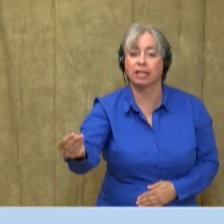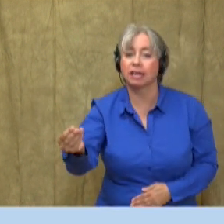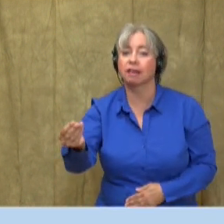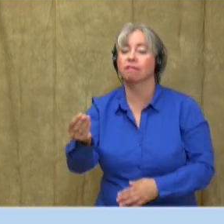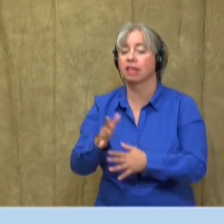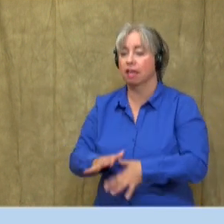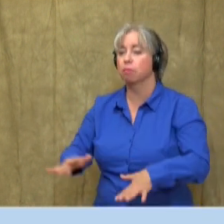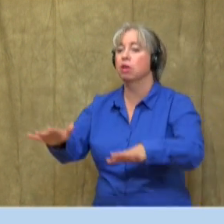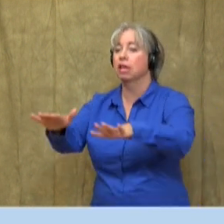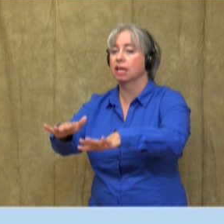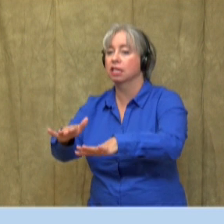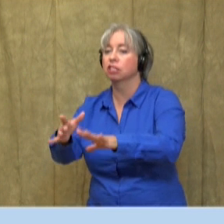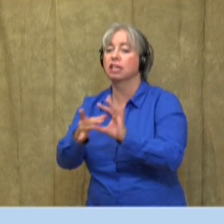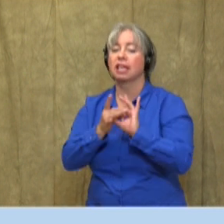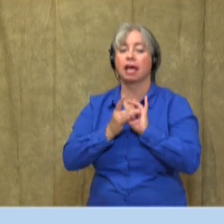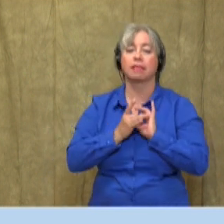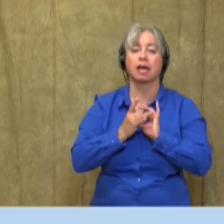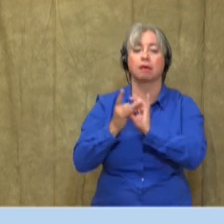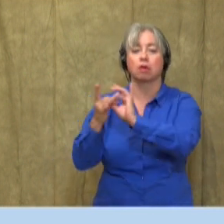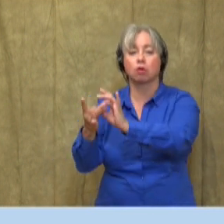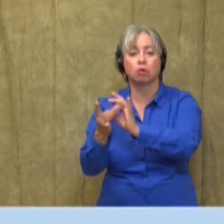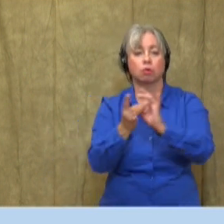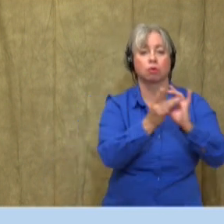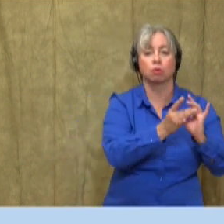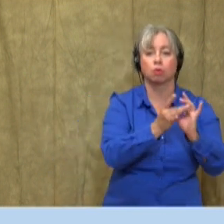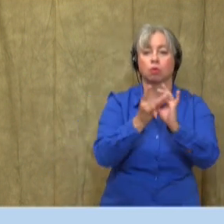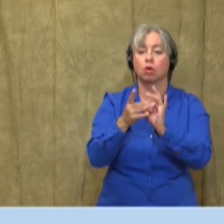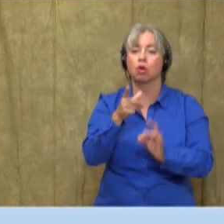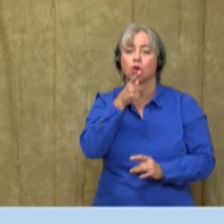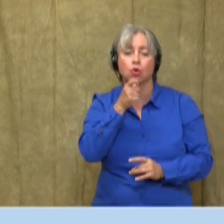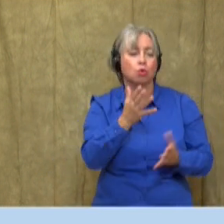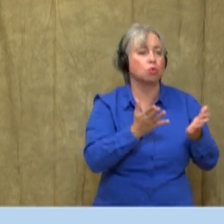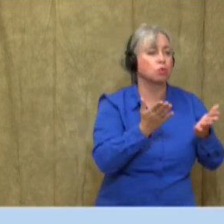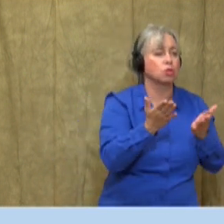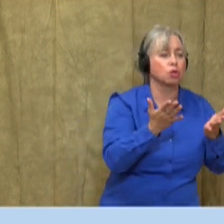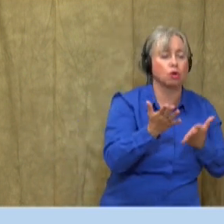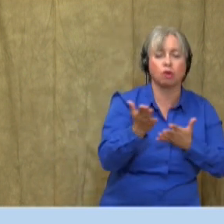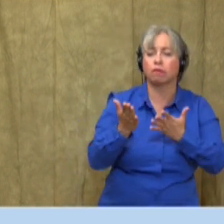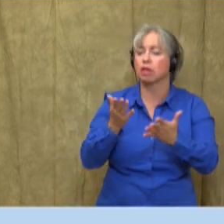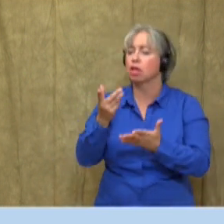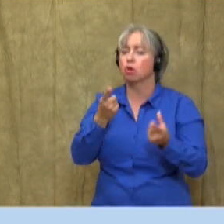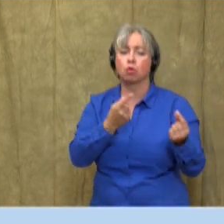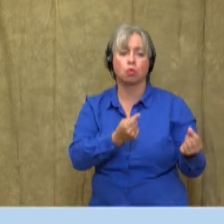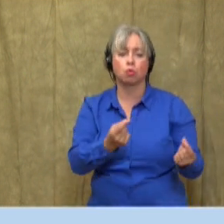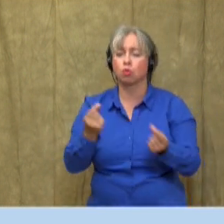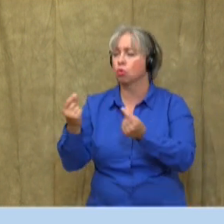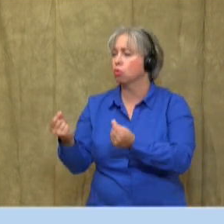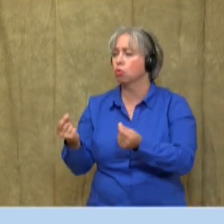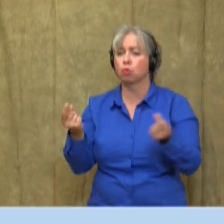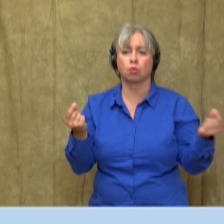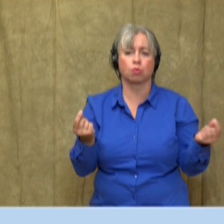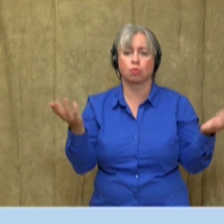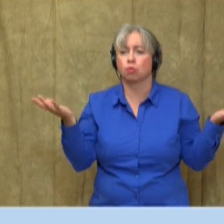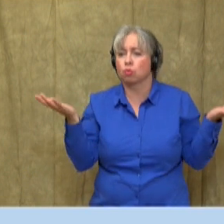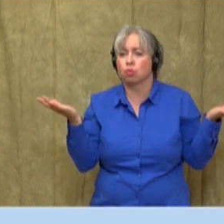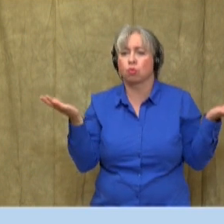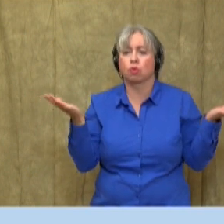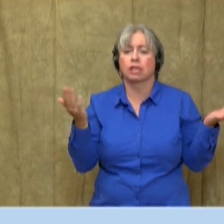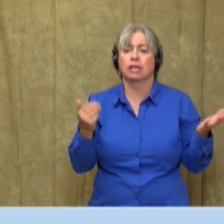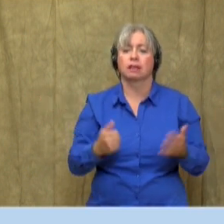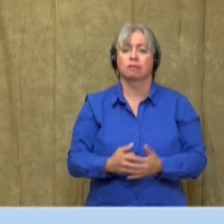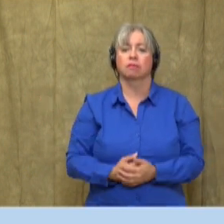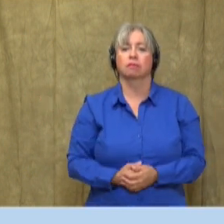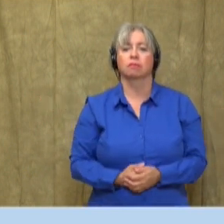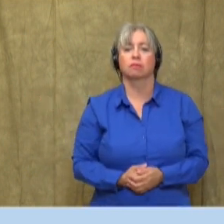And so that brought this relationship on who is going to serve who and what are they going to do for each other. So